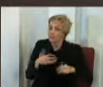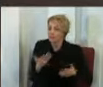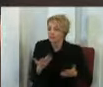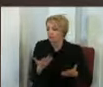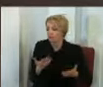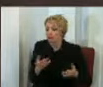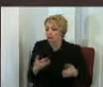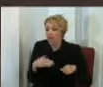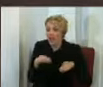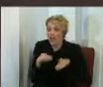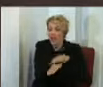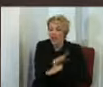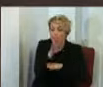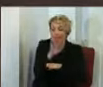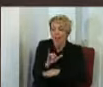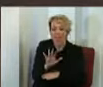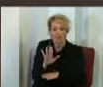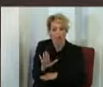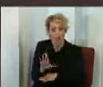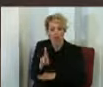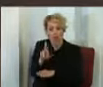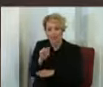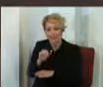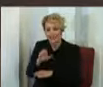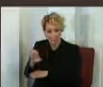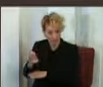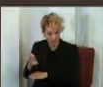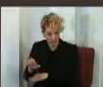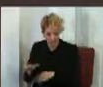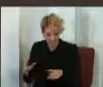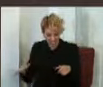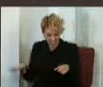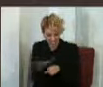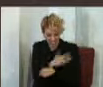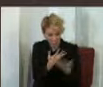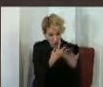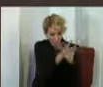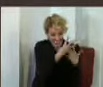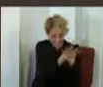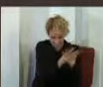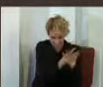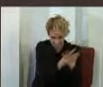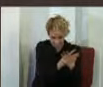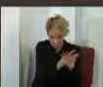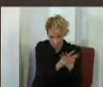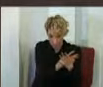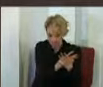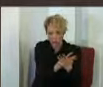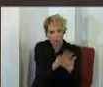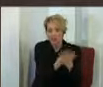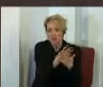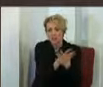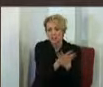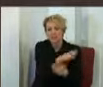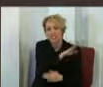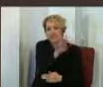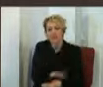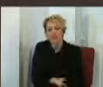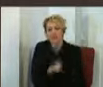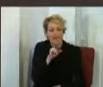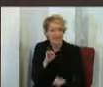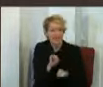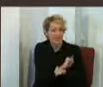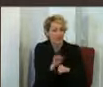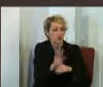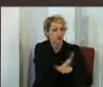in order that they may be filling those places as they are getting built. Prisons should never be seen as an industry, nor